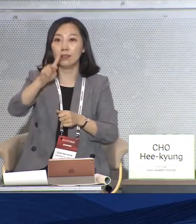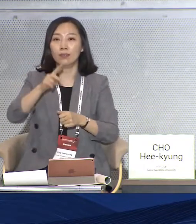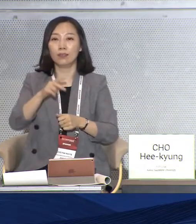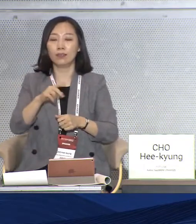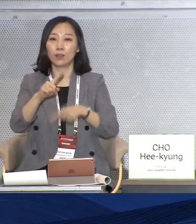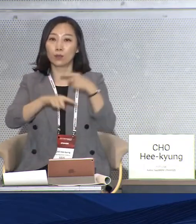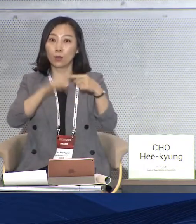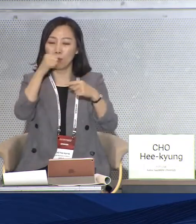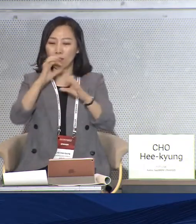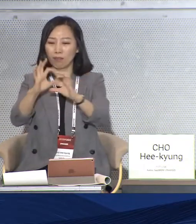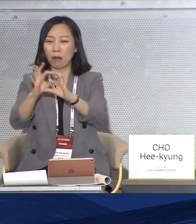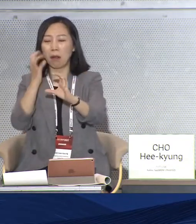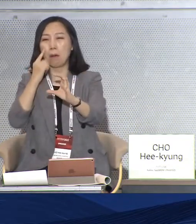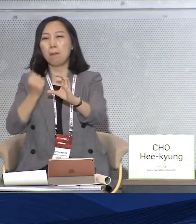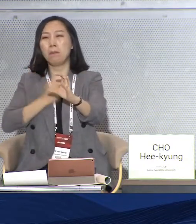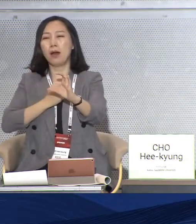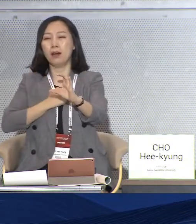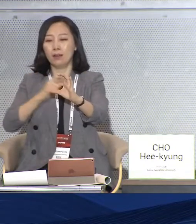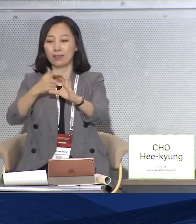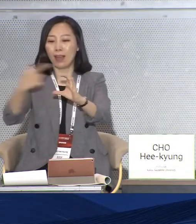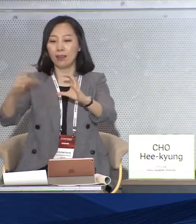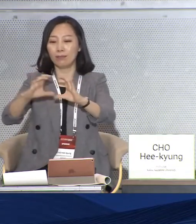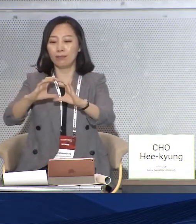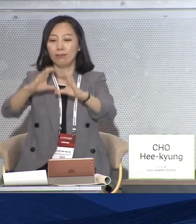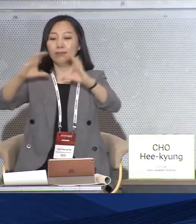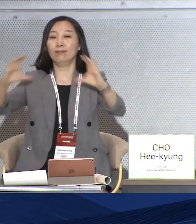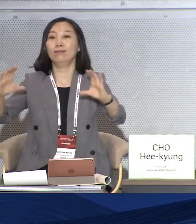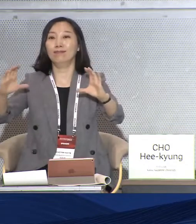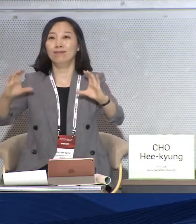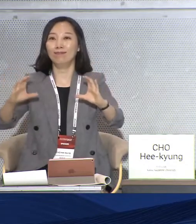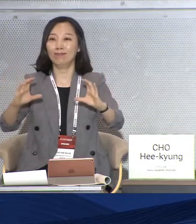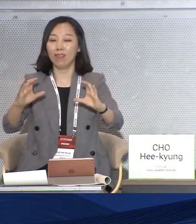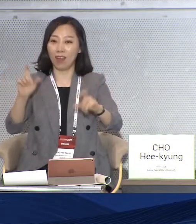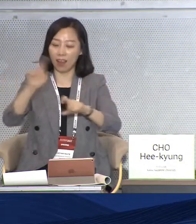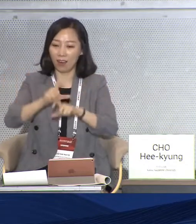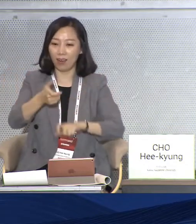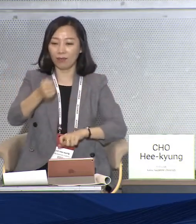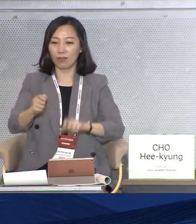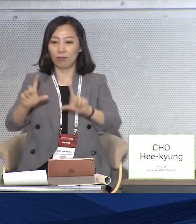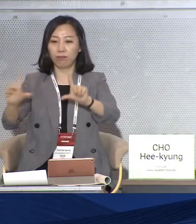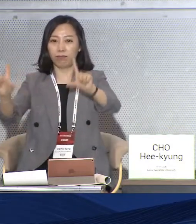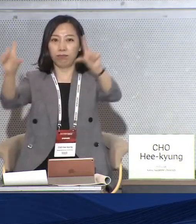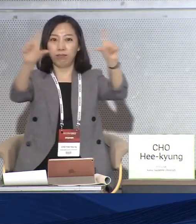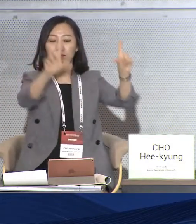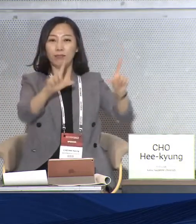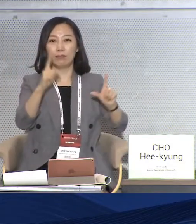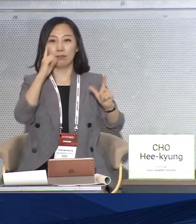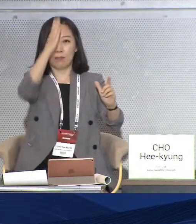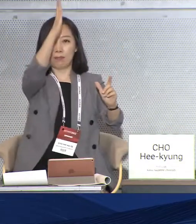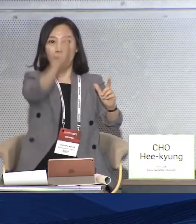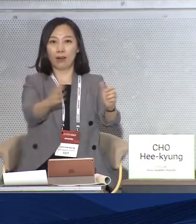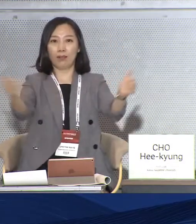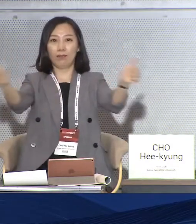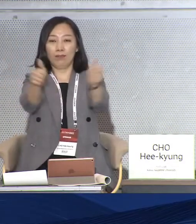Peninsula. And again, we can now see on